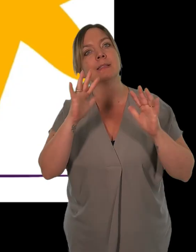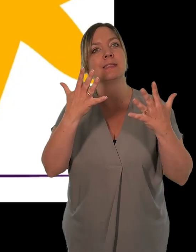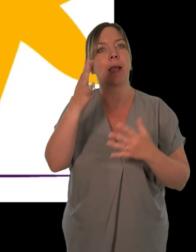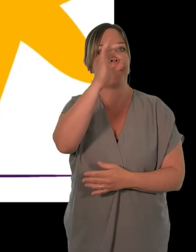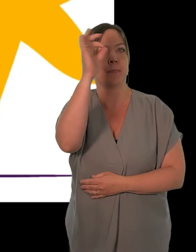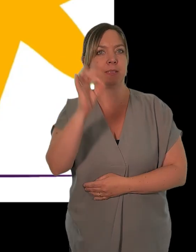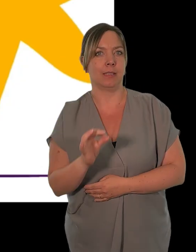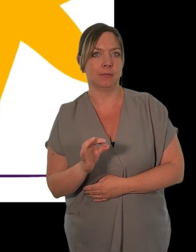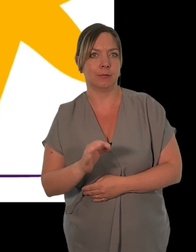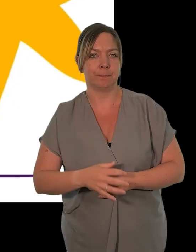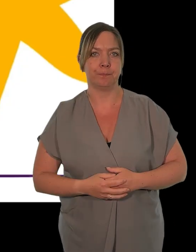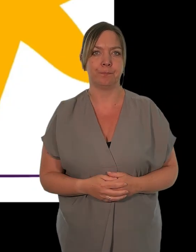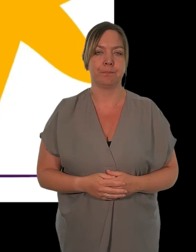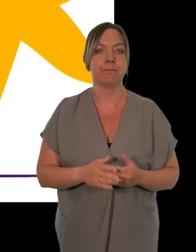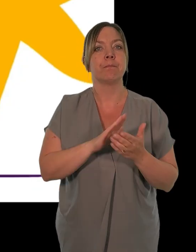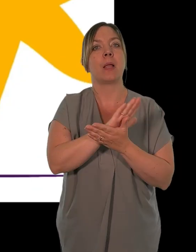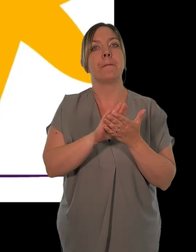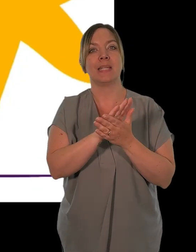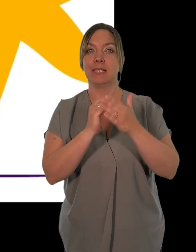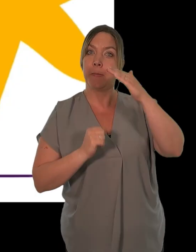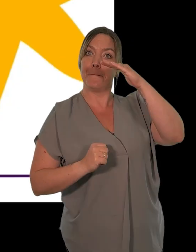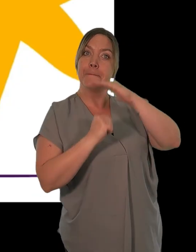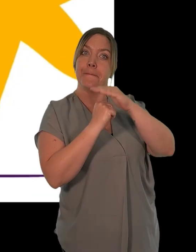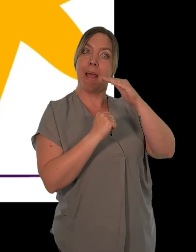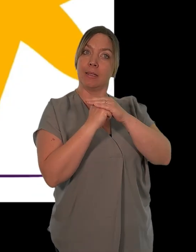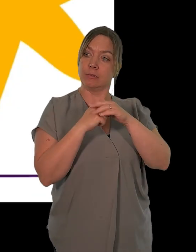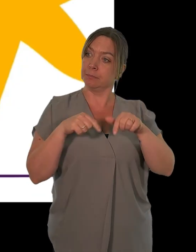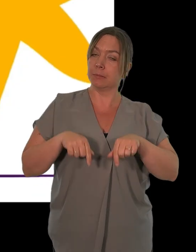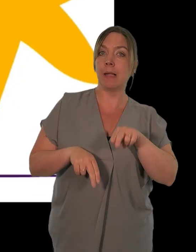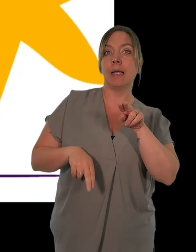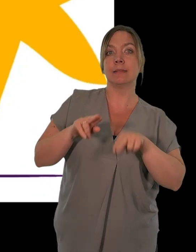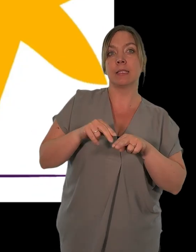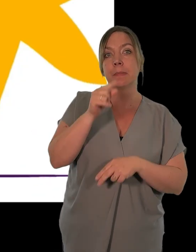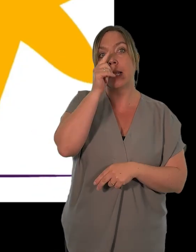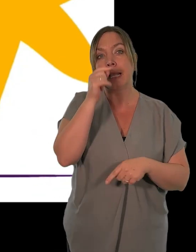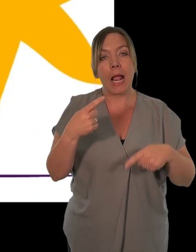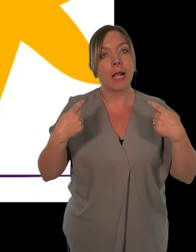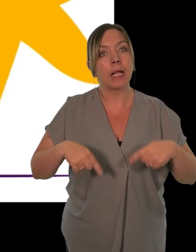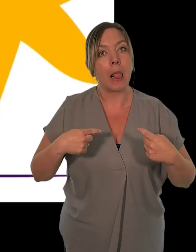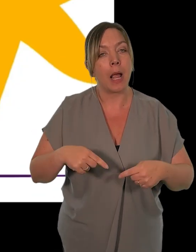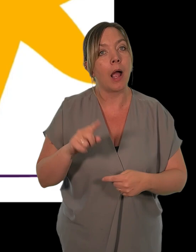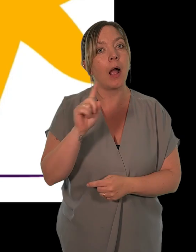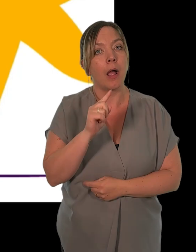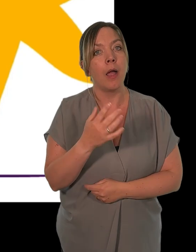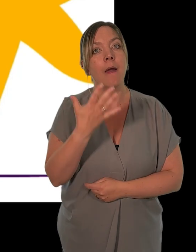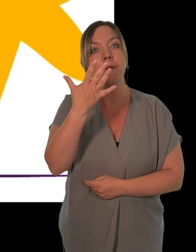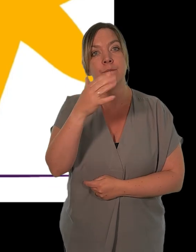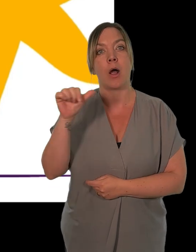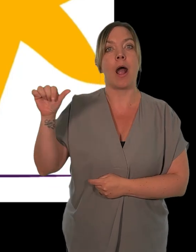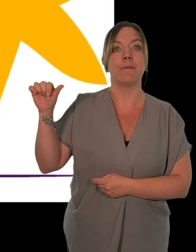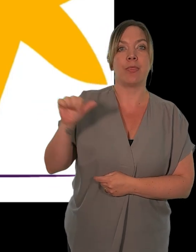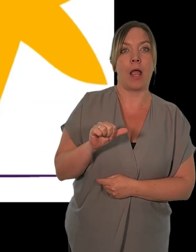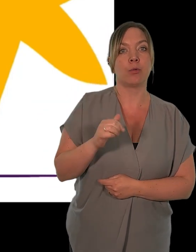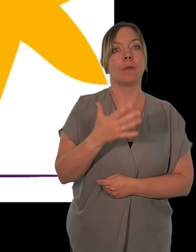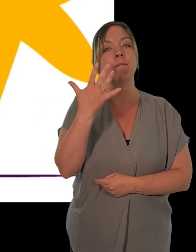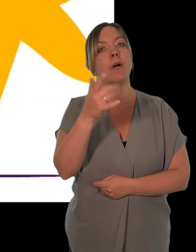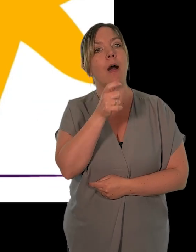4,550 plus or minus 10%. Therefore, the maximum word count for this assessment